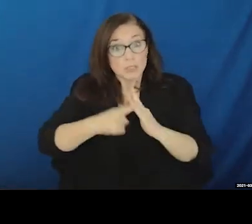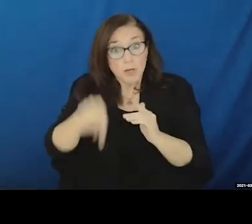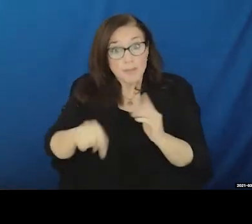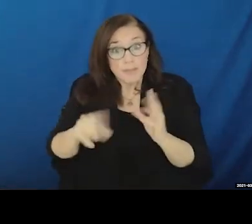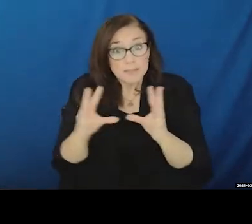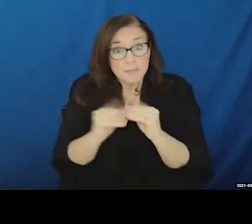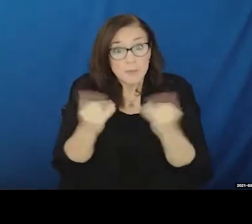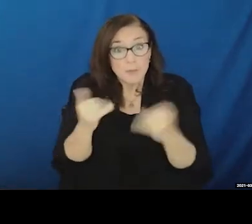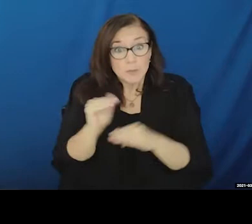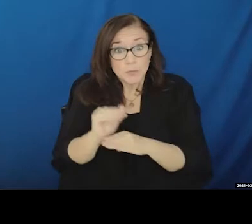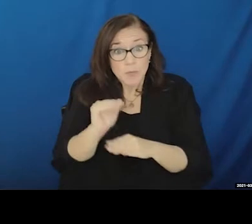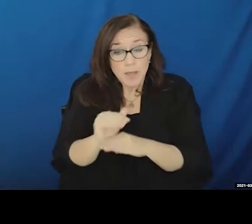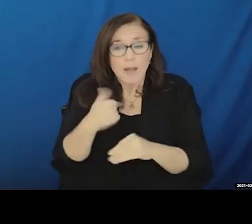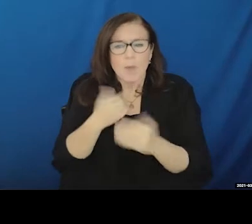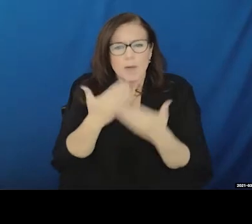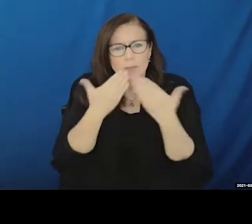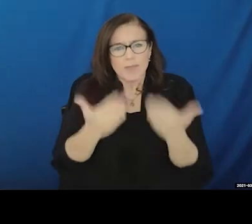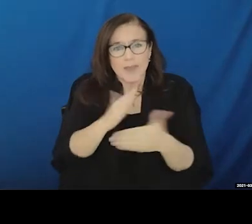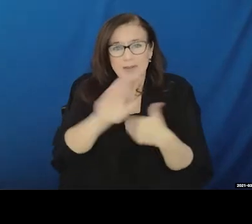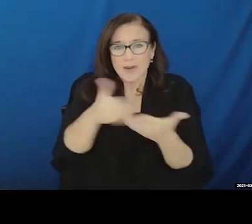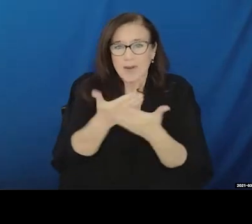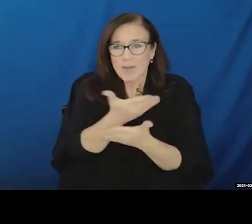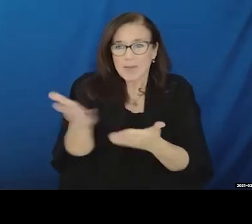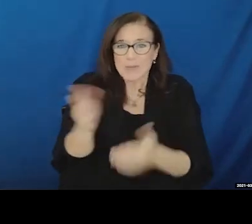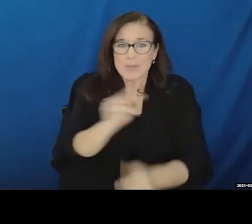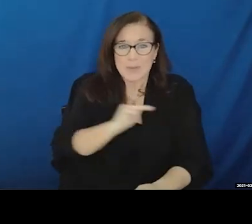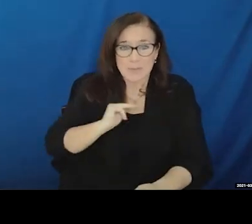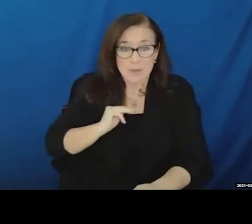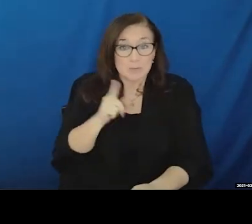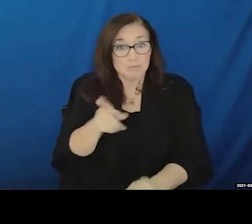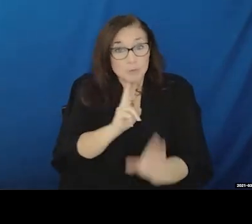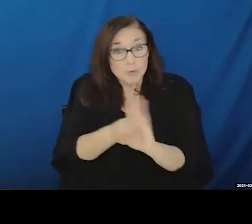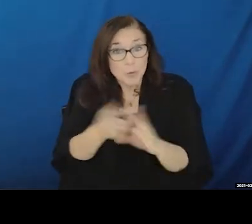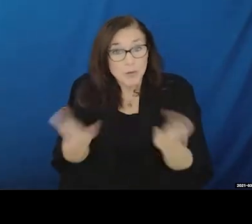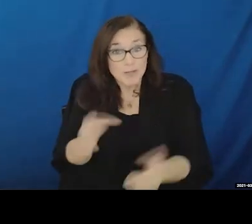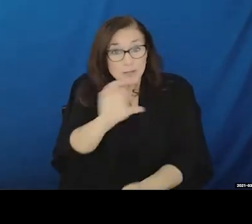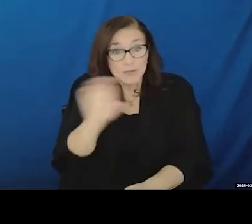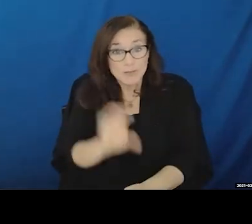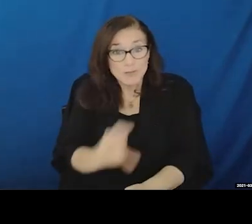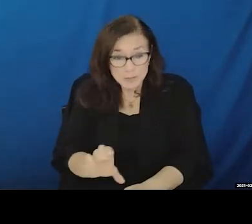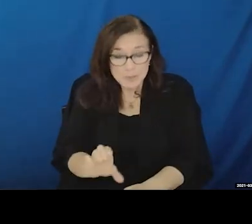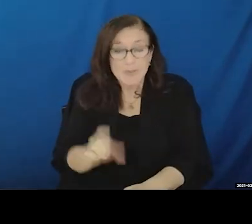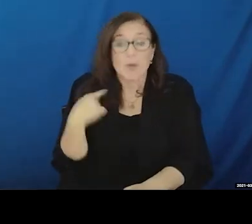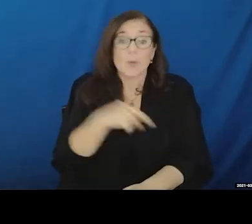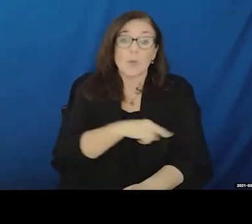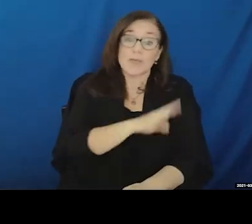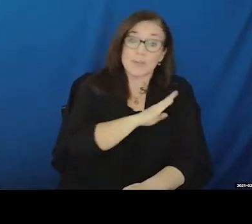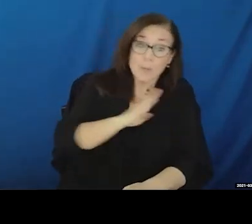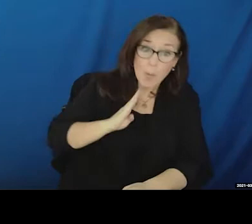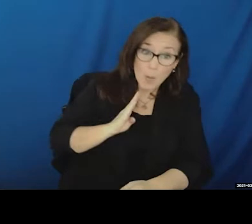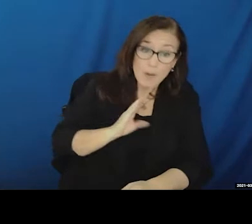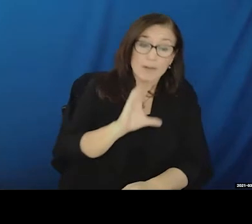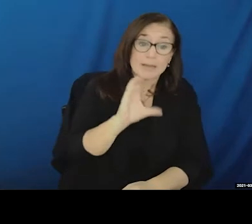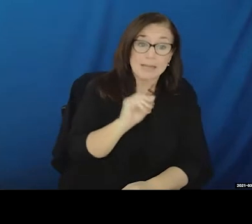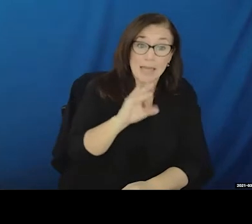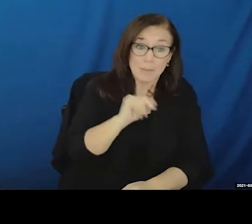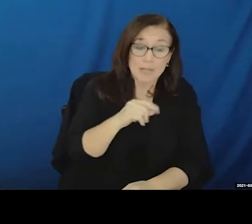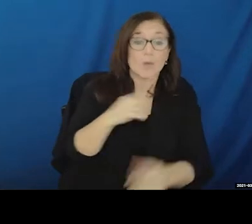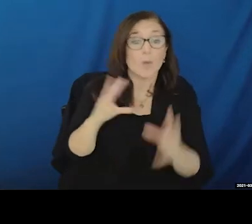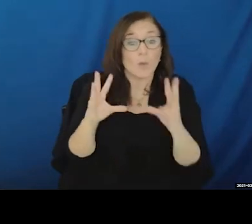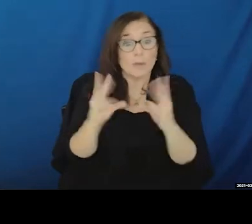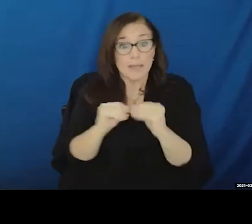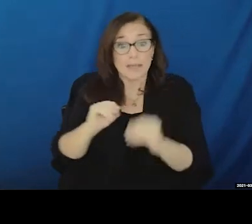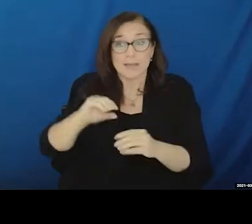want to thank all members of the public who are joining us on Zoom while we, the board and the cabinet, meet in person for the third